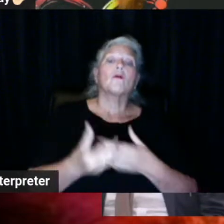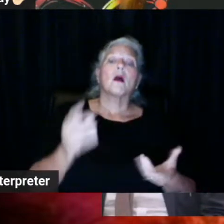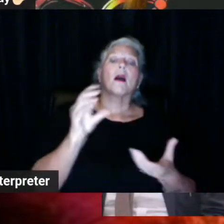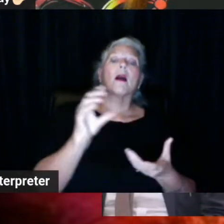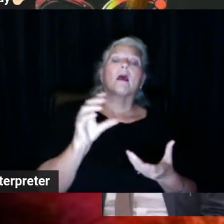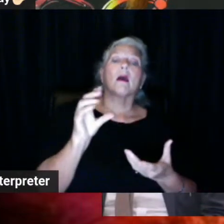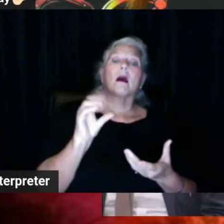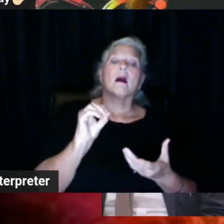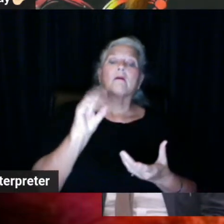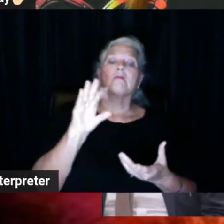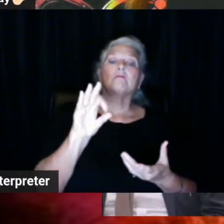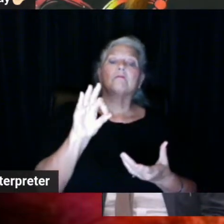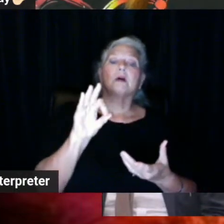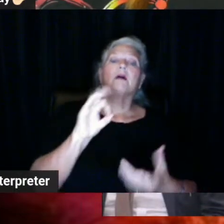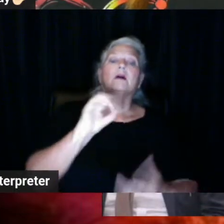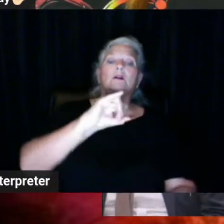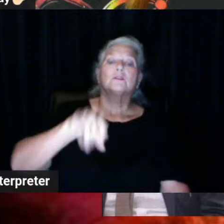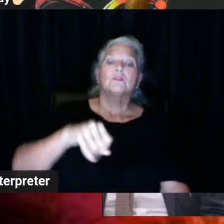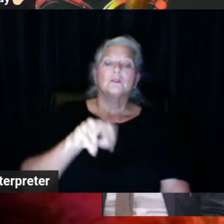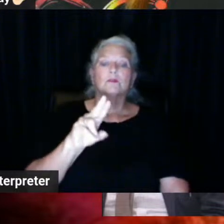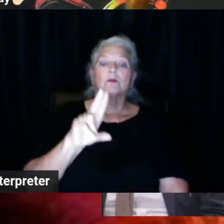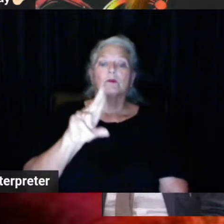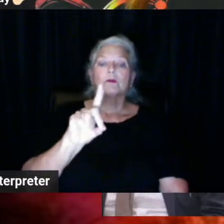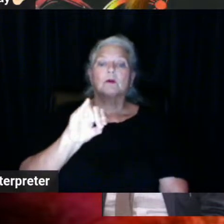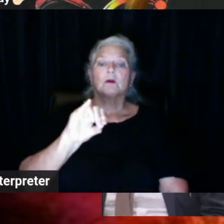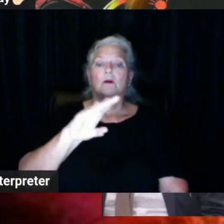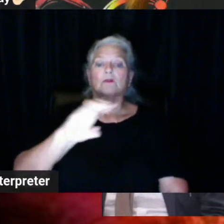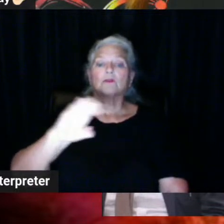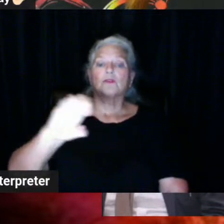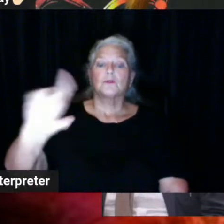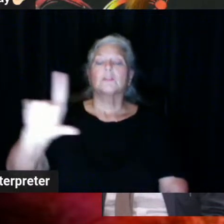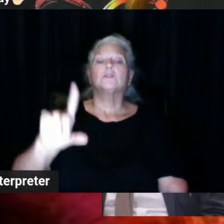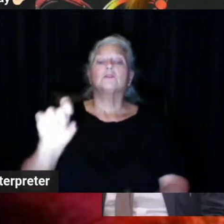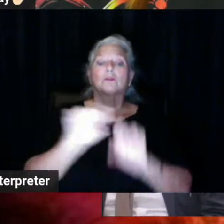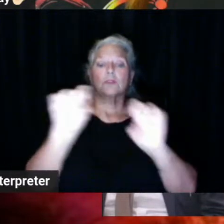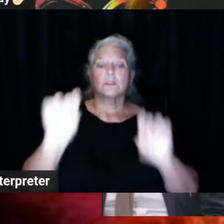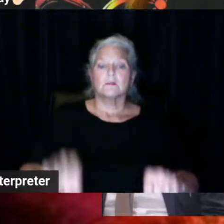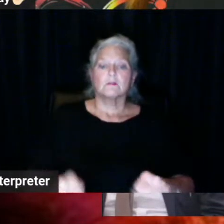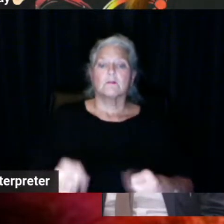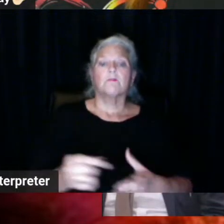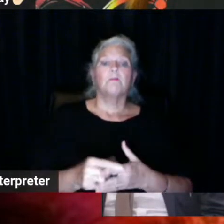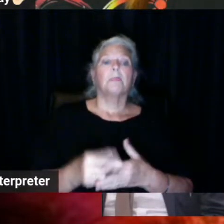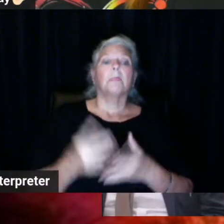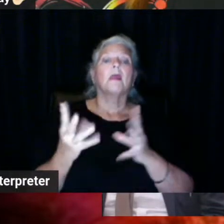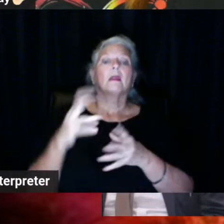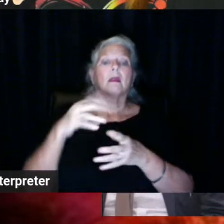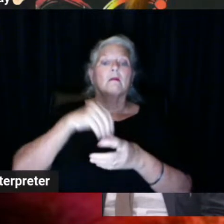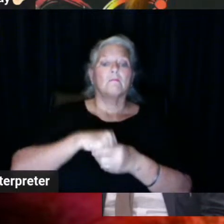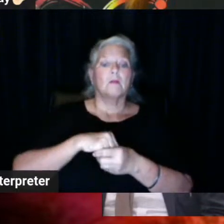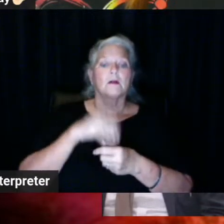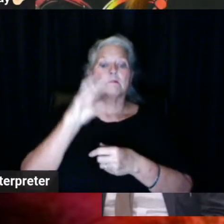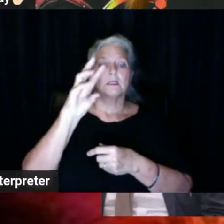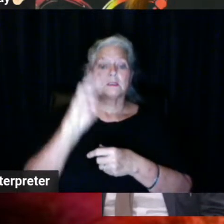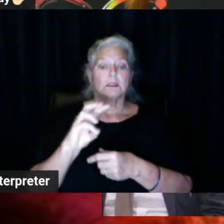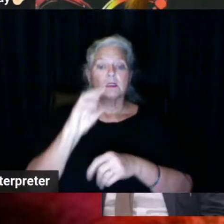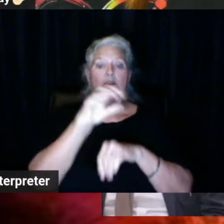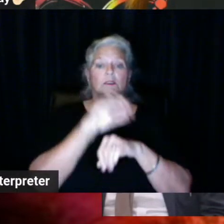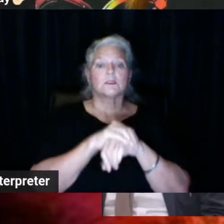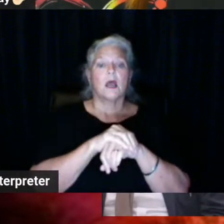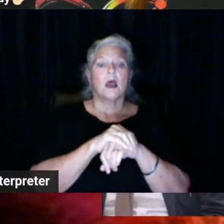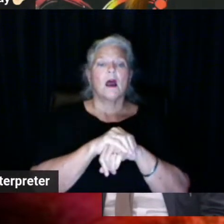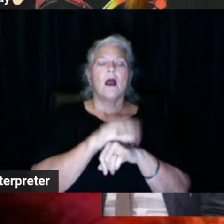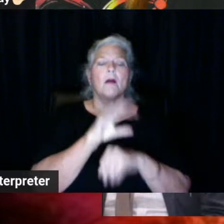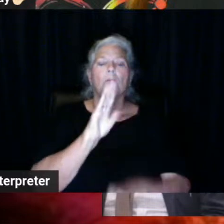ironically enough, involving 6 British soldiers. After 6 British soldiers were acquitted and 2 dishonorably